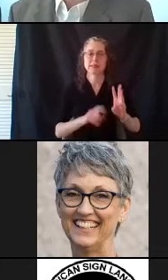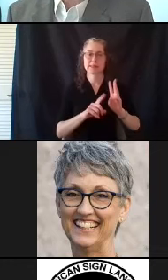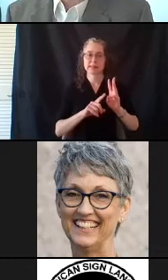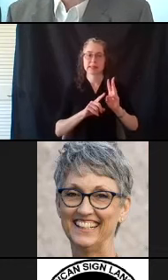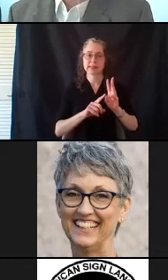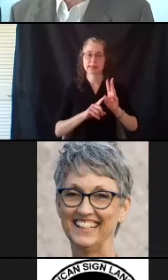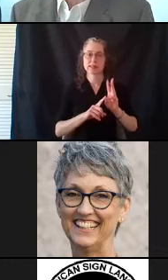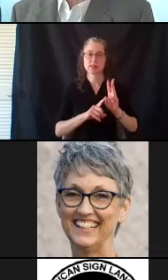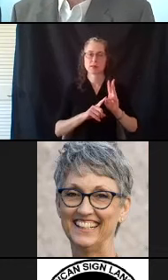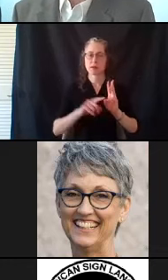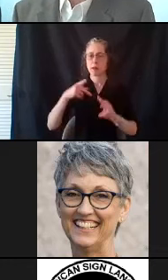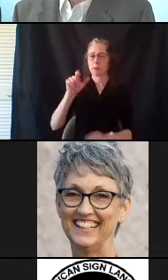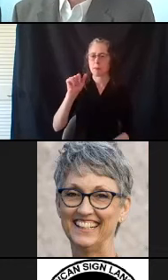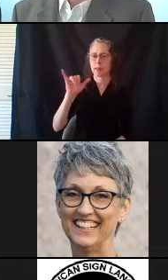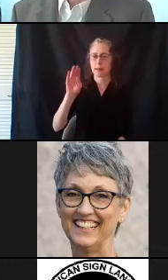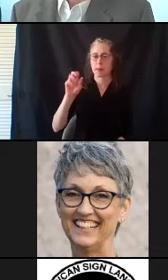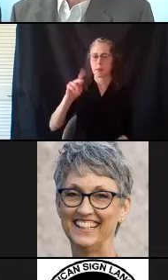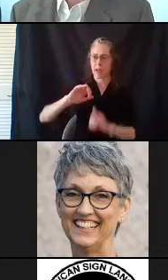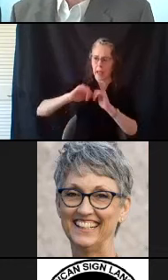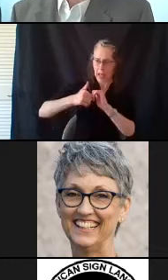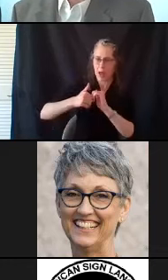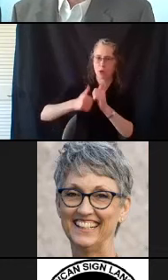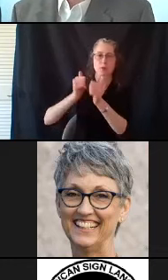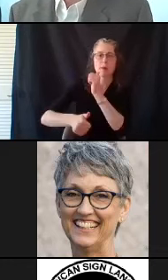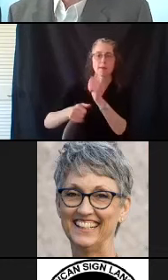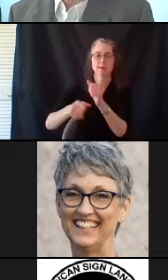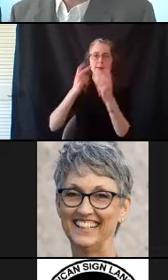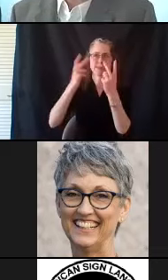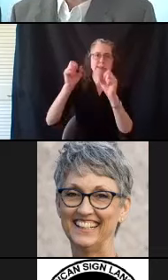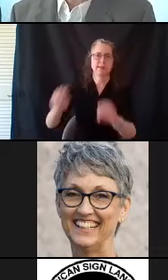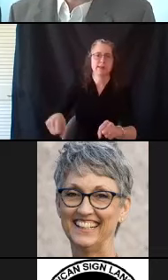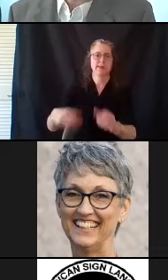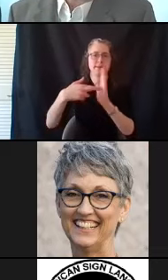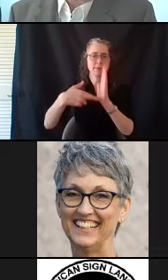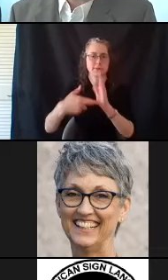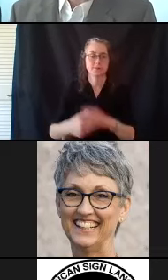to pass a visitability ordinance. So why should I care?